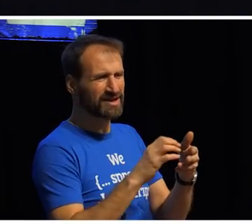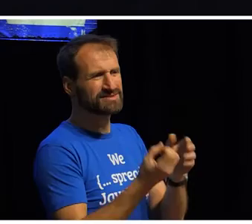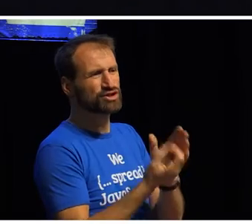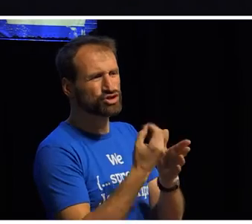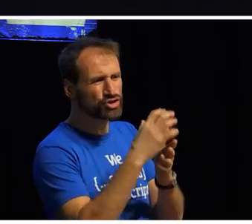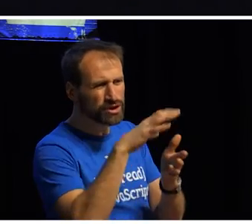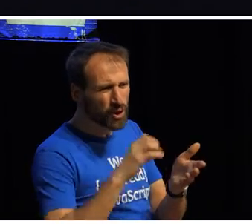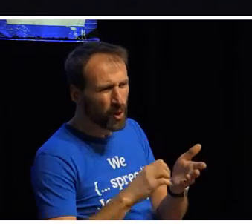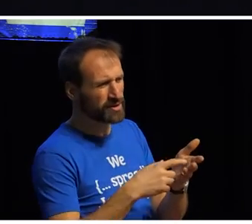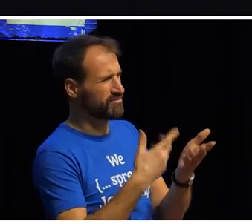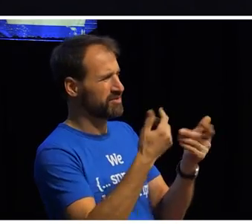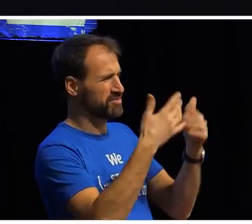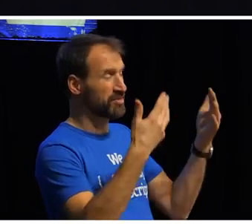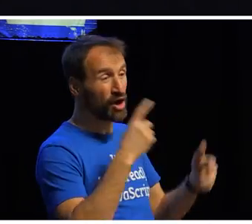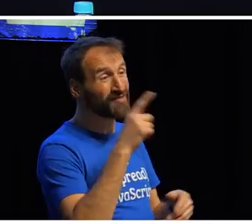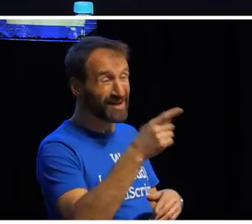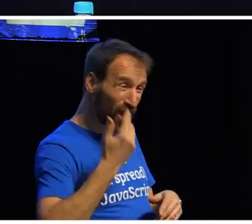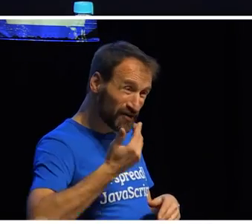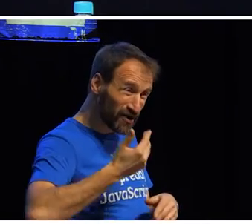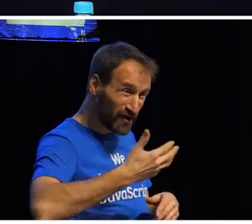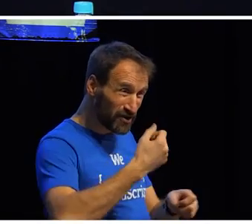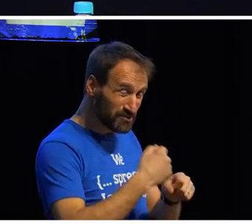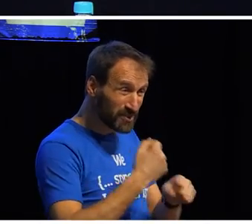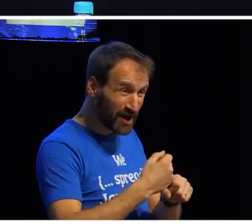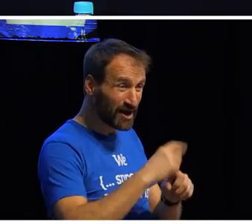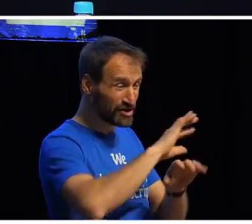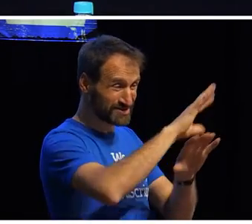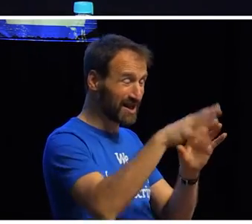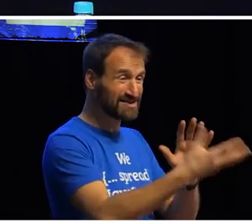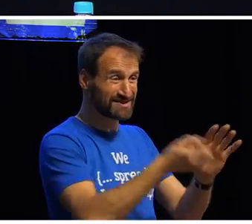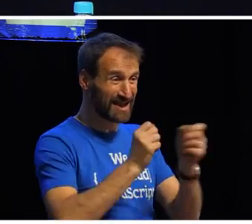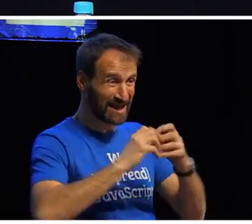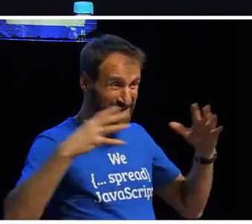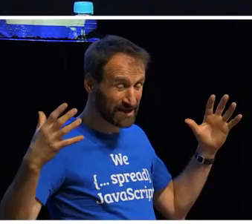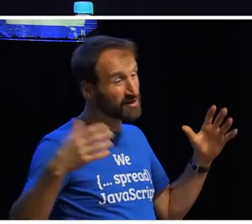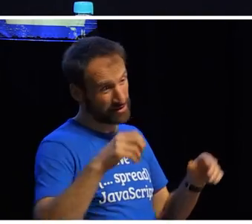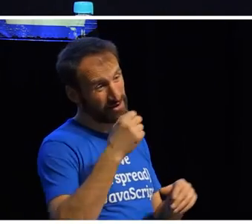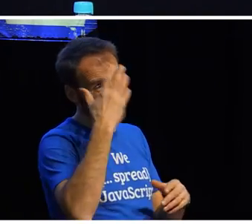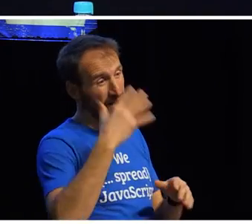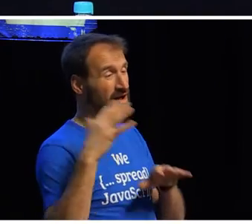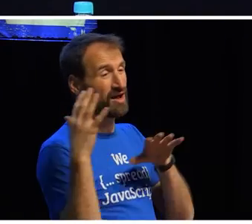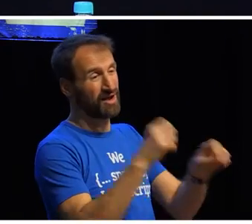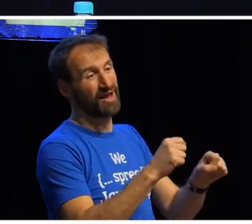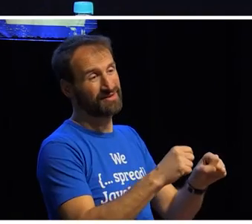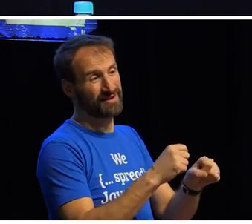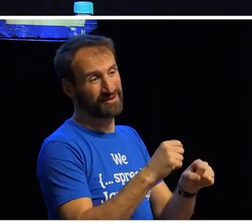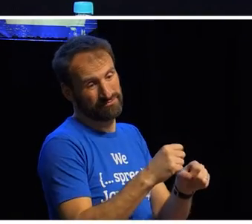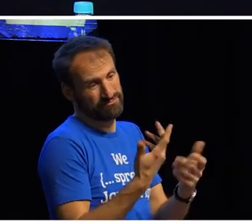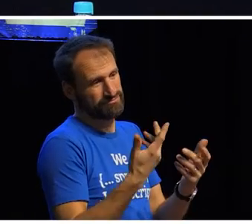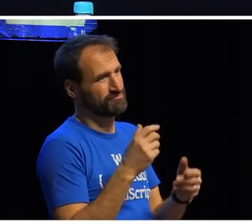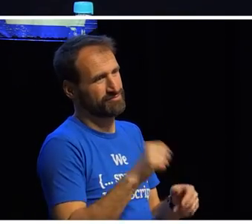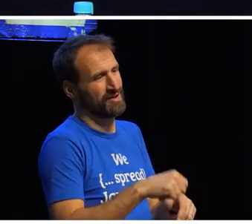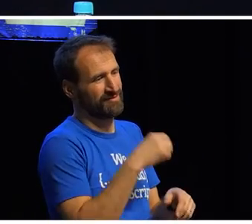I don't need to trust me here that if you run this enough and you do a loop you just sort of extract those of course is an attacker you would kind of clean up after you you would delete these items right